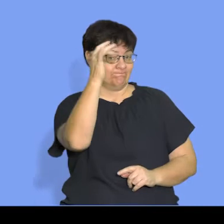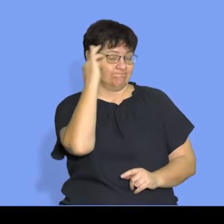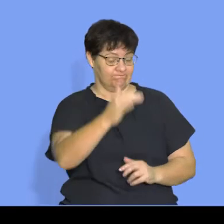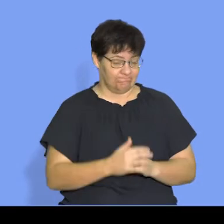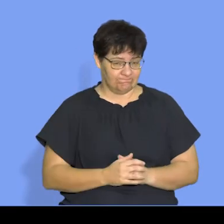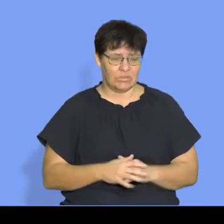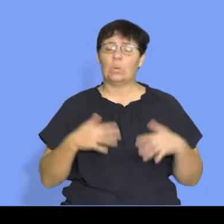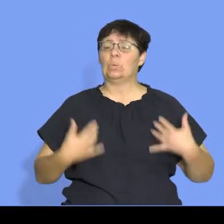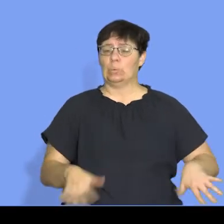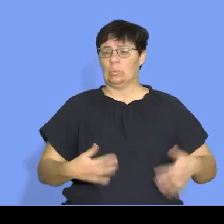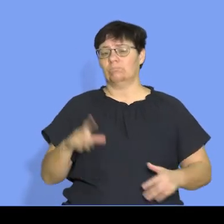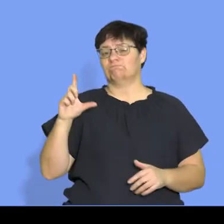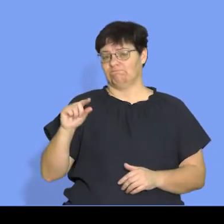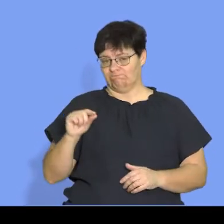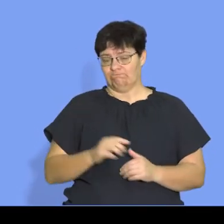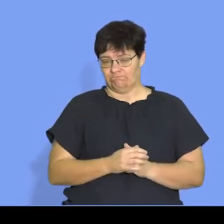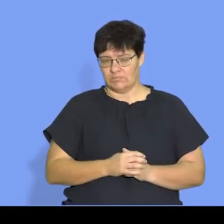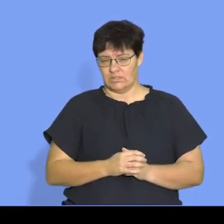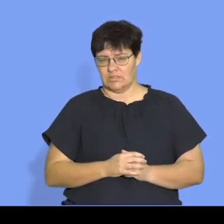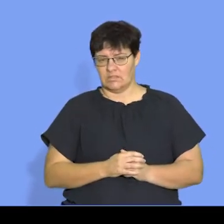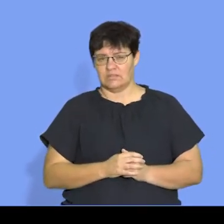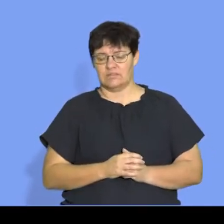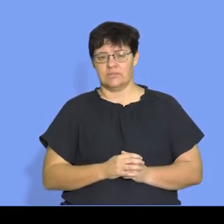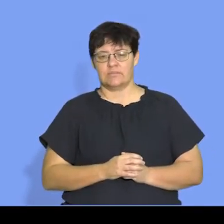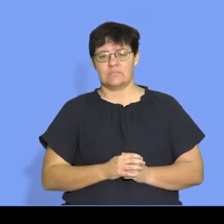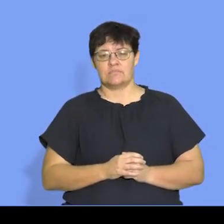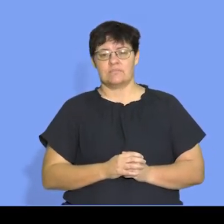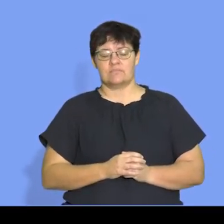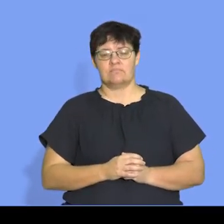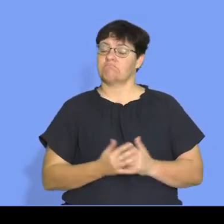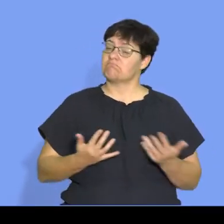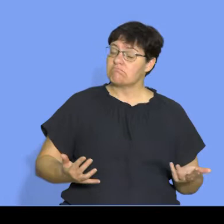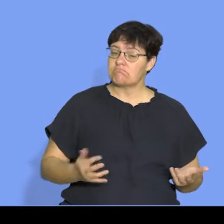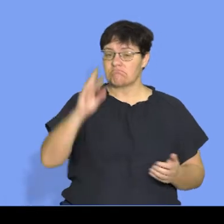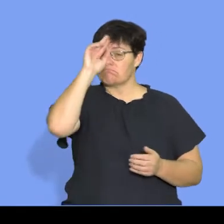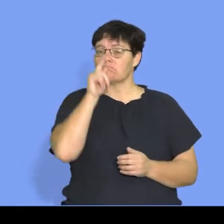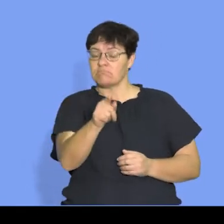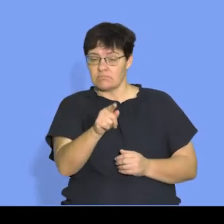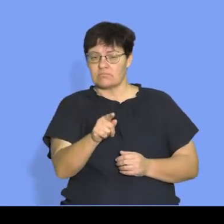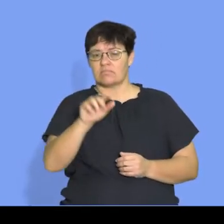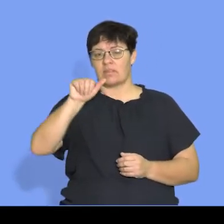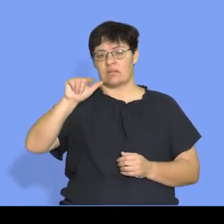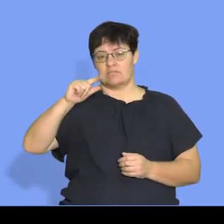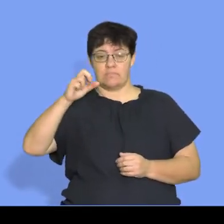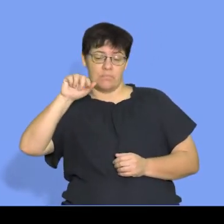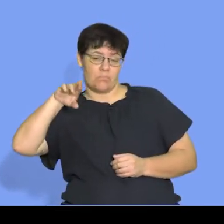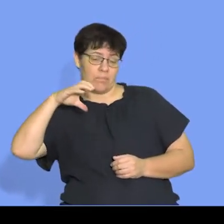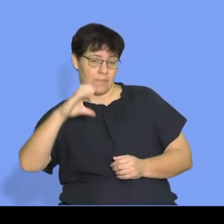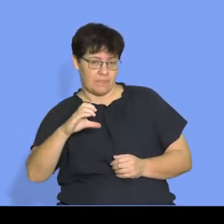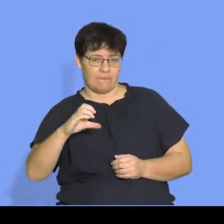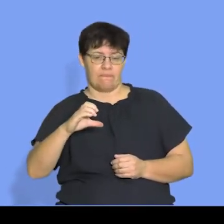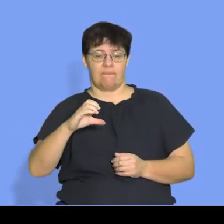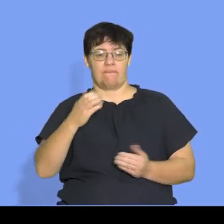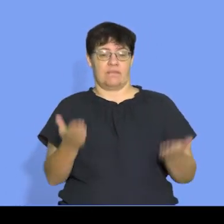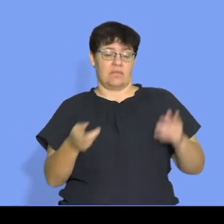an interesting thought that I had when I was looking at this. Now, remember our algebraic equations, we have